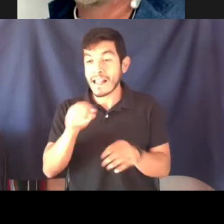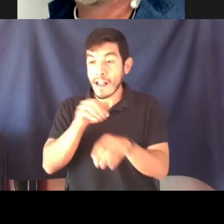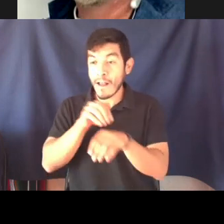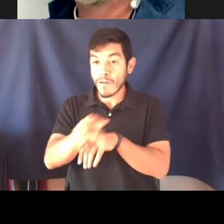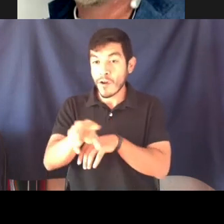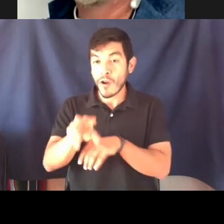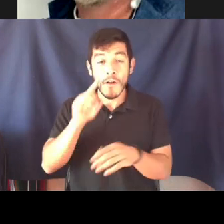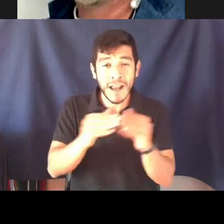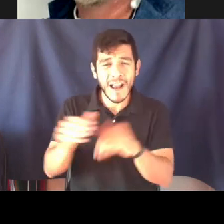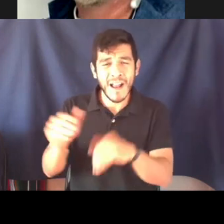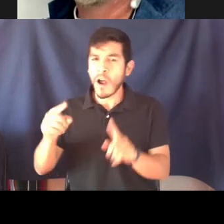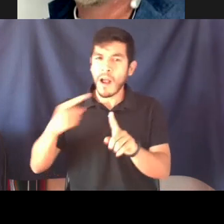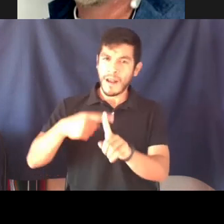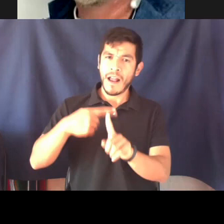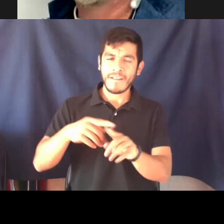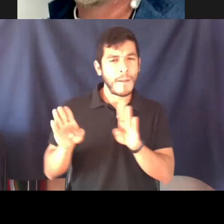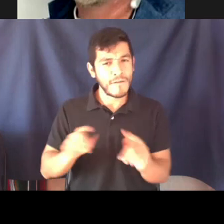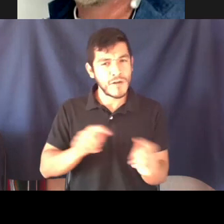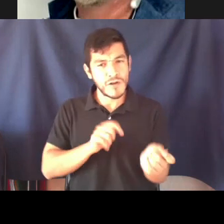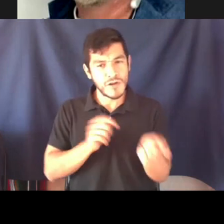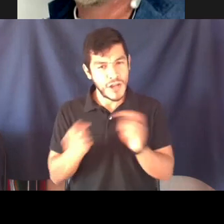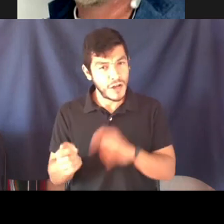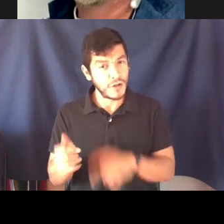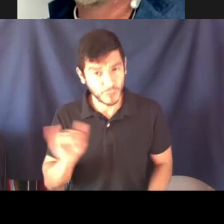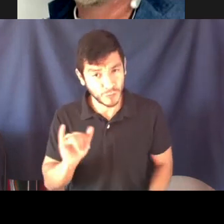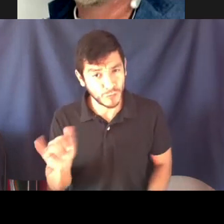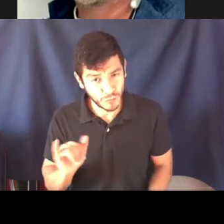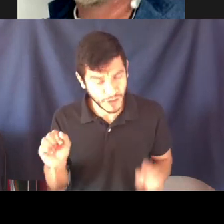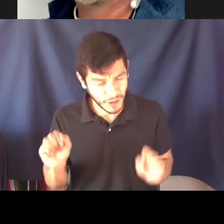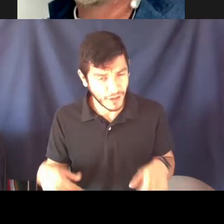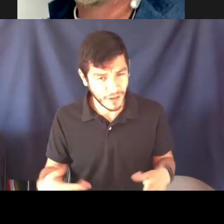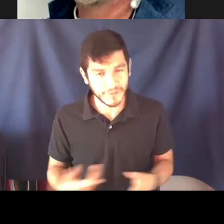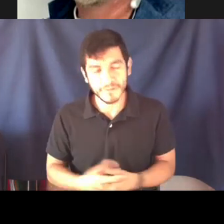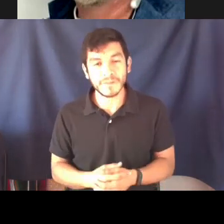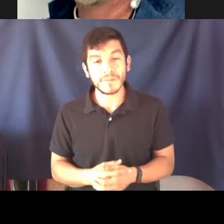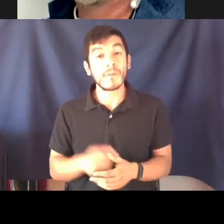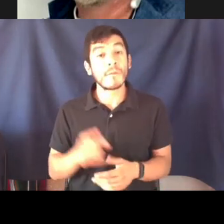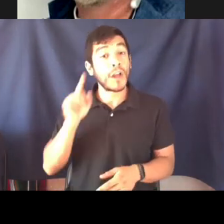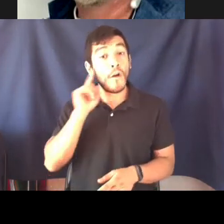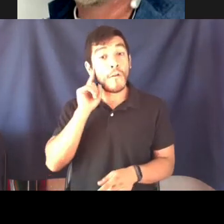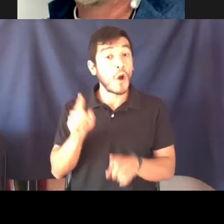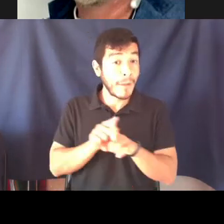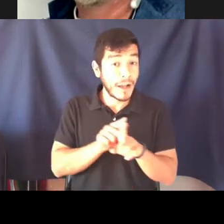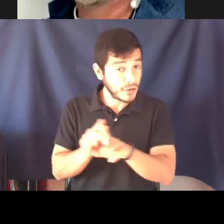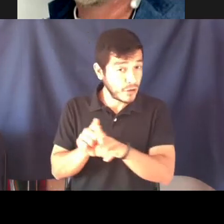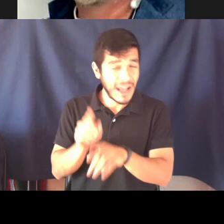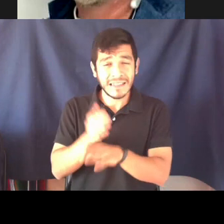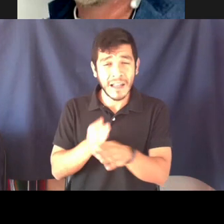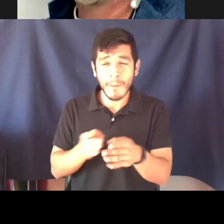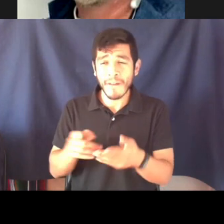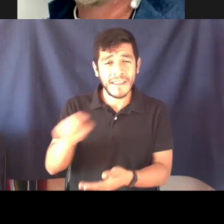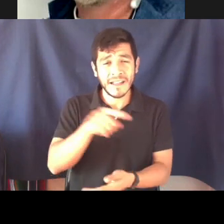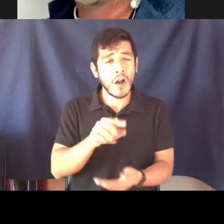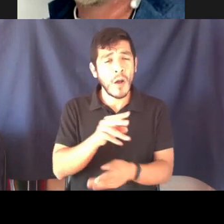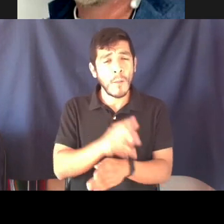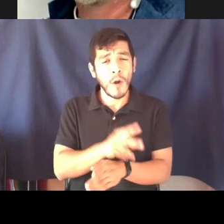behavior change as well. For mentors, and I will say that some of these programs seem to be almost geared towards the benefits